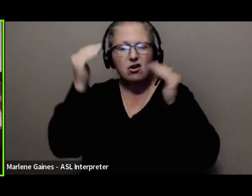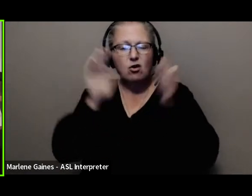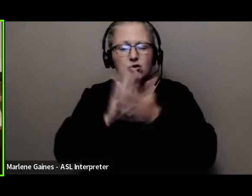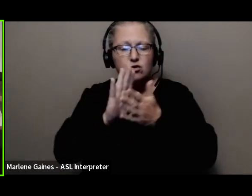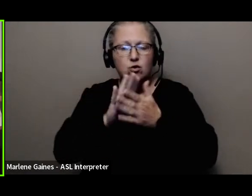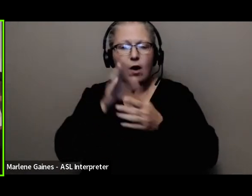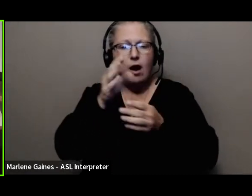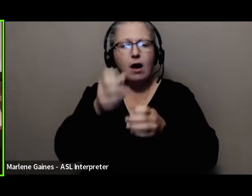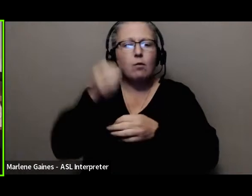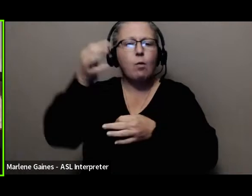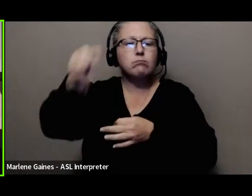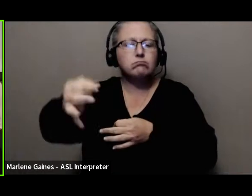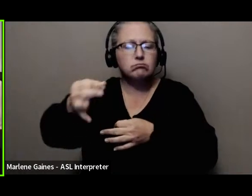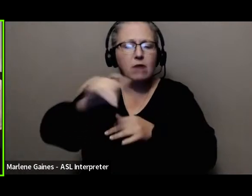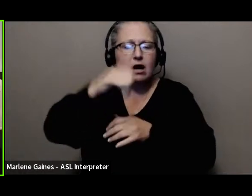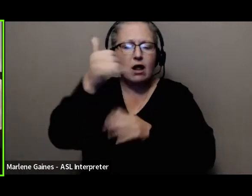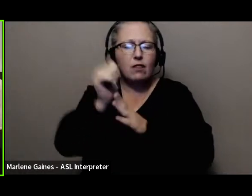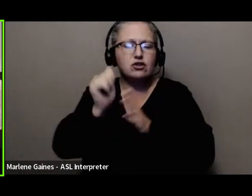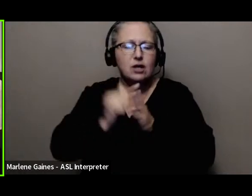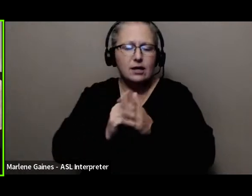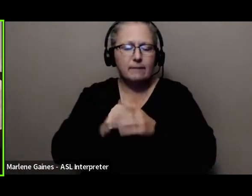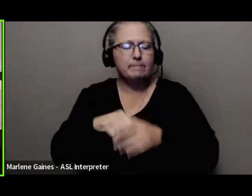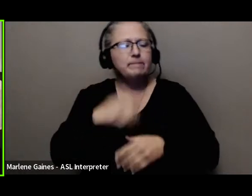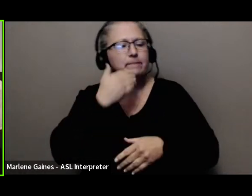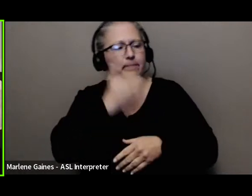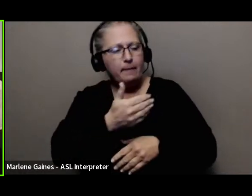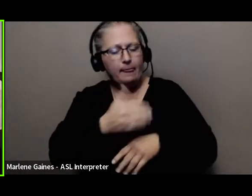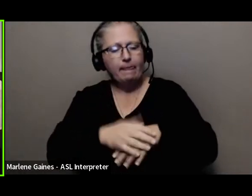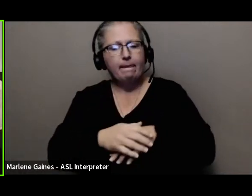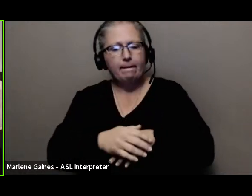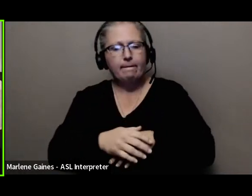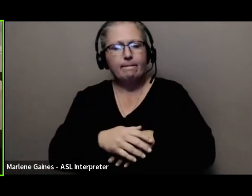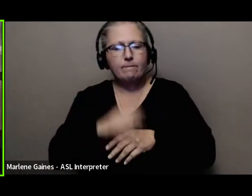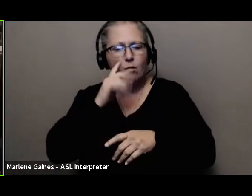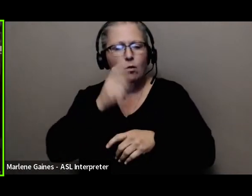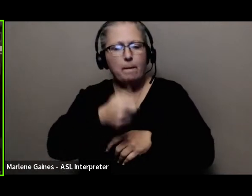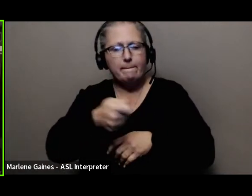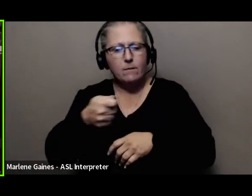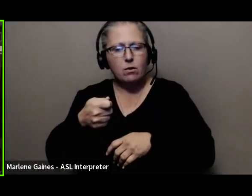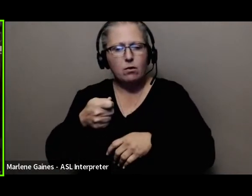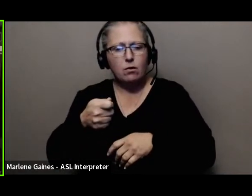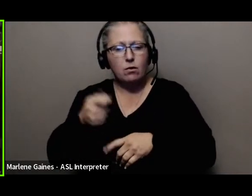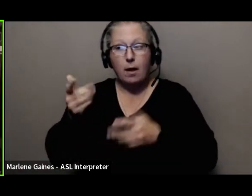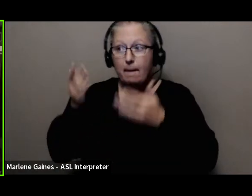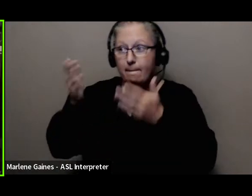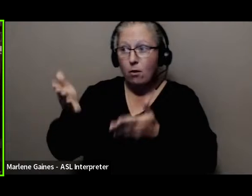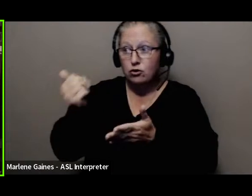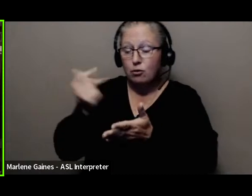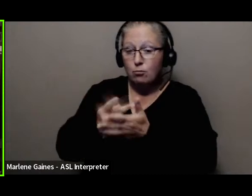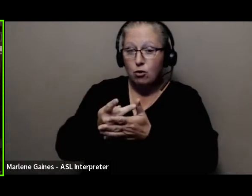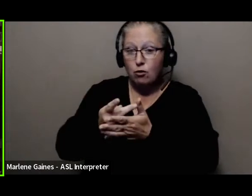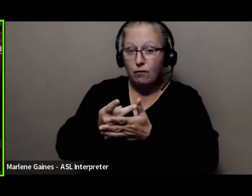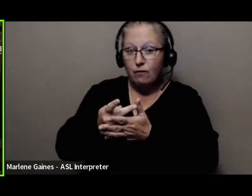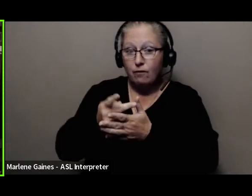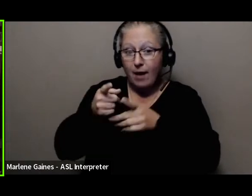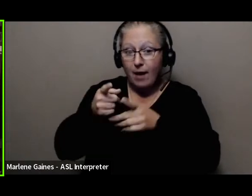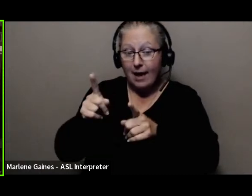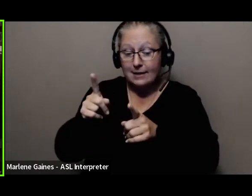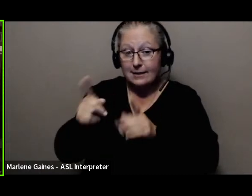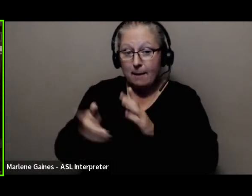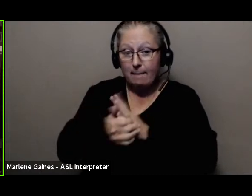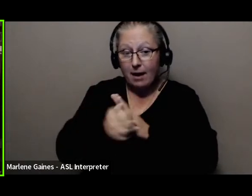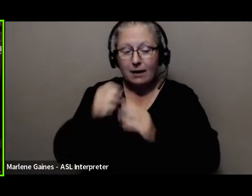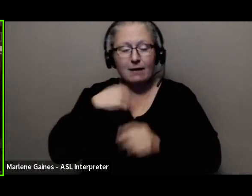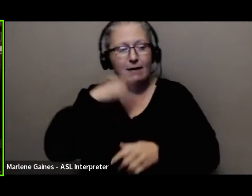on a future agenda. Okay, thank you. We will pull that. I make a motion to approve the agenda as amended. I'll Thank second